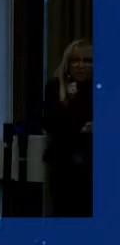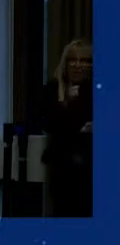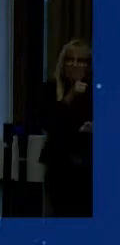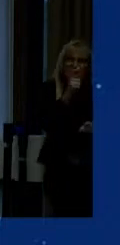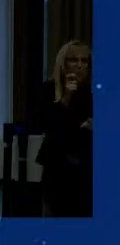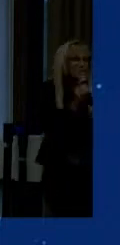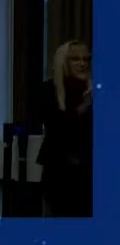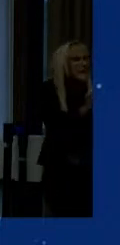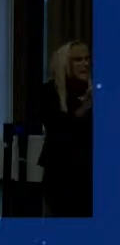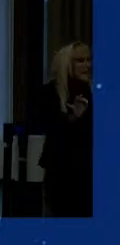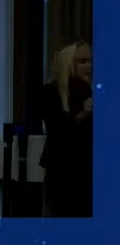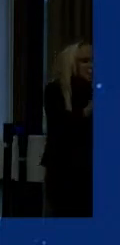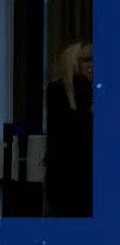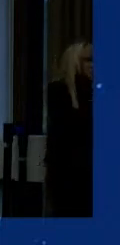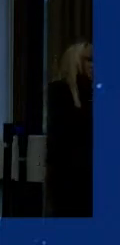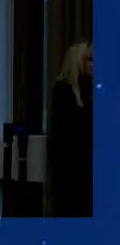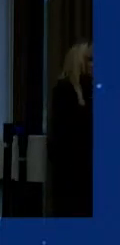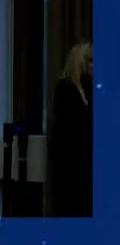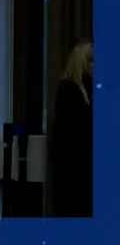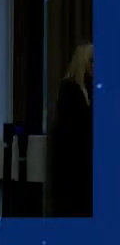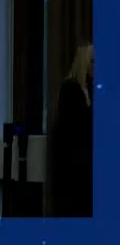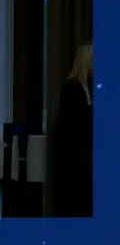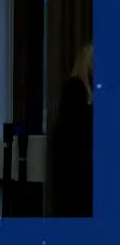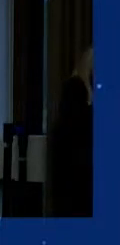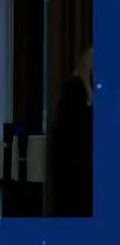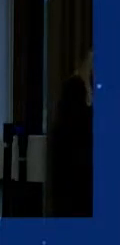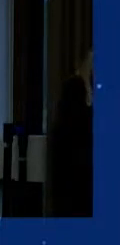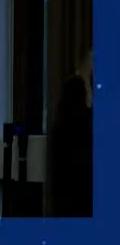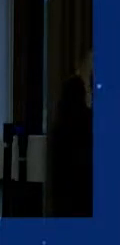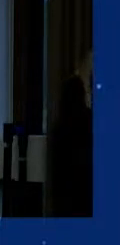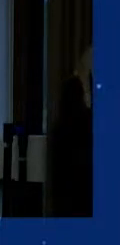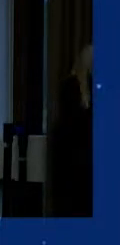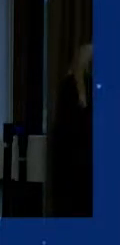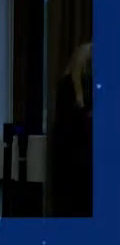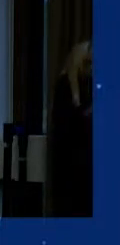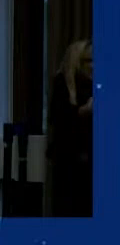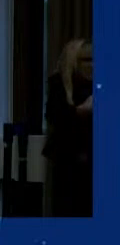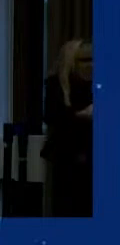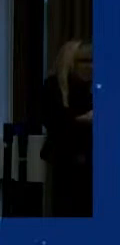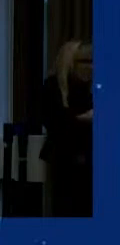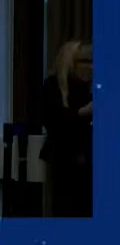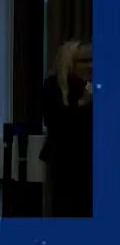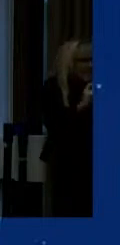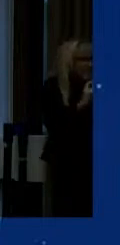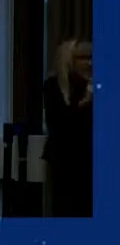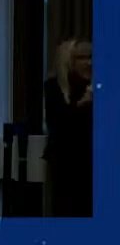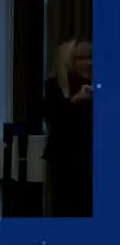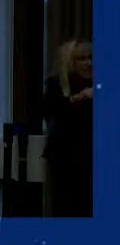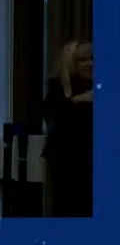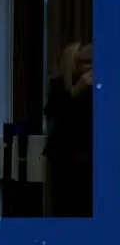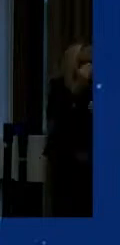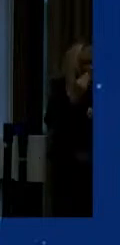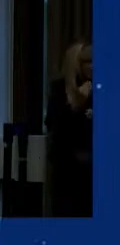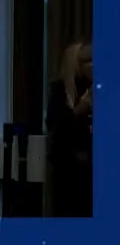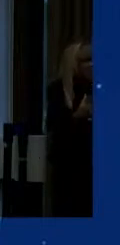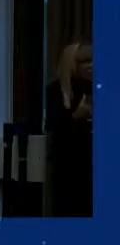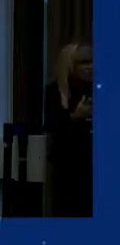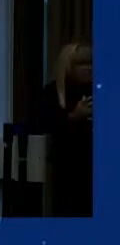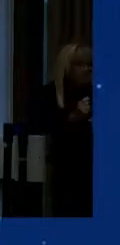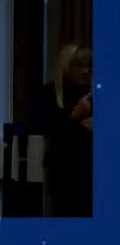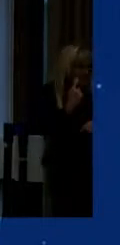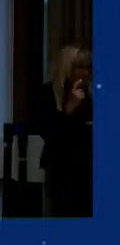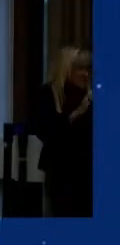the language is coming from the article and it's prompted to summarize and not give the original information. Okay, that